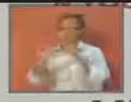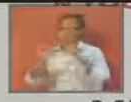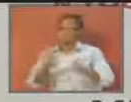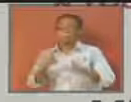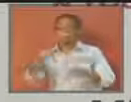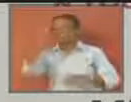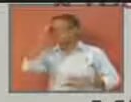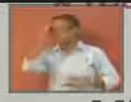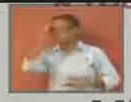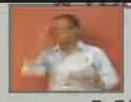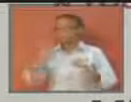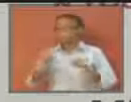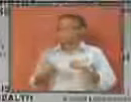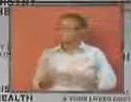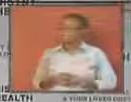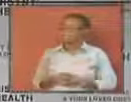average.